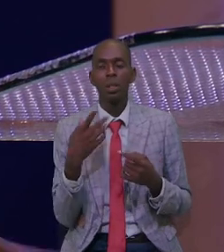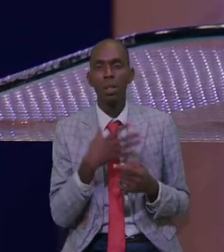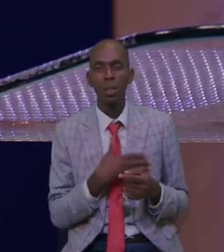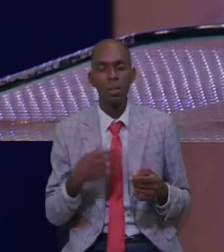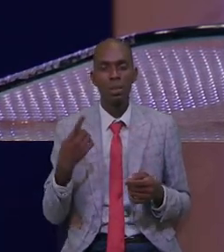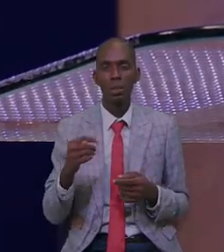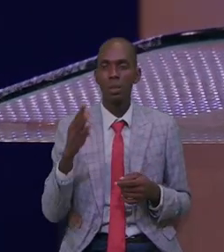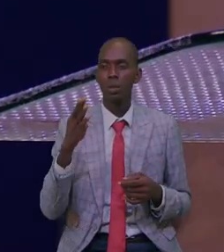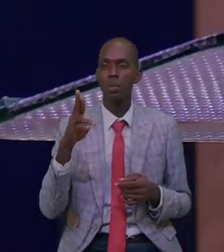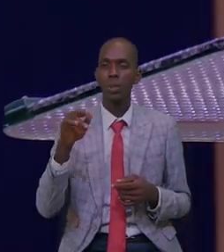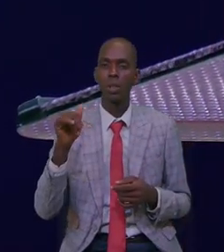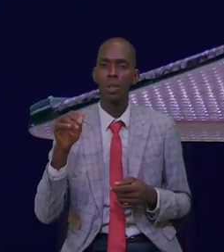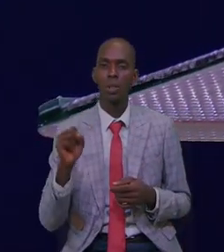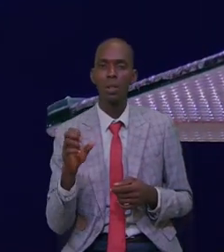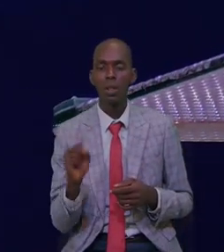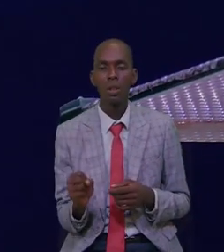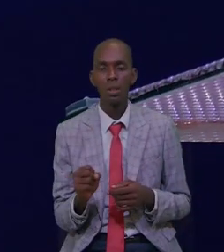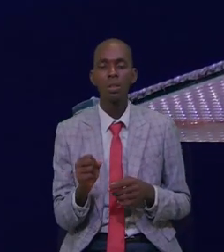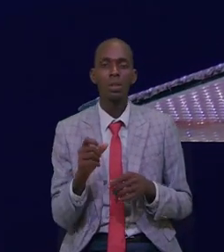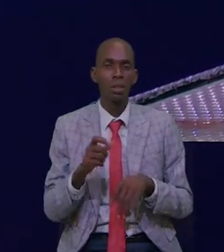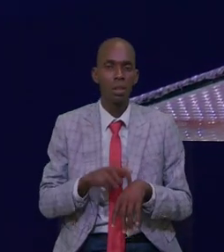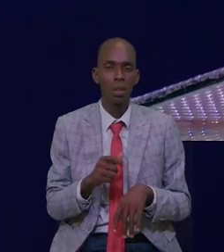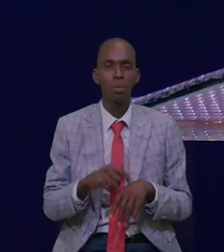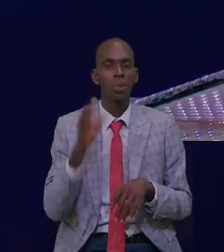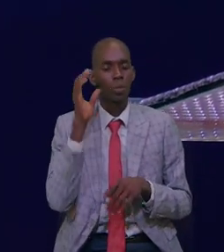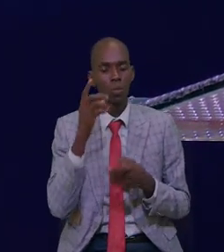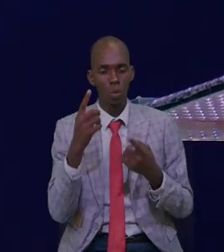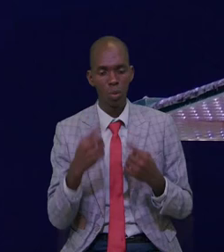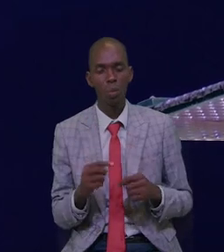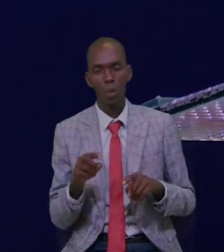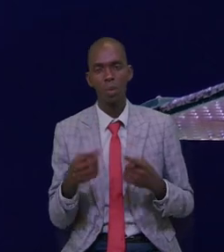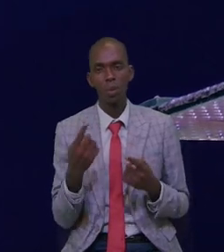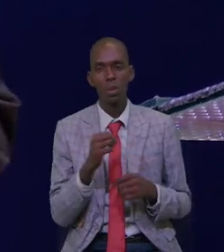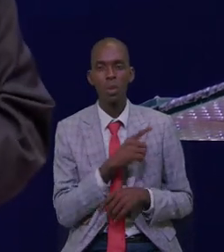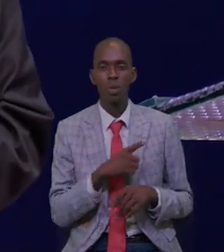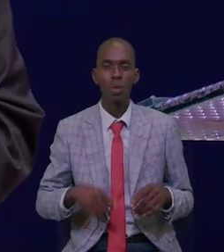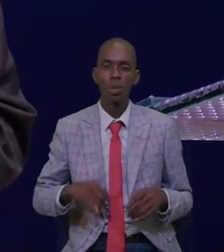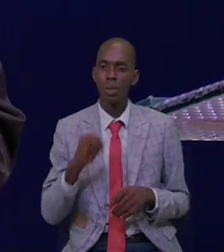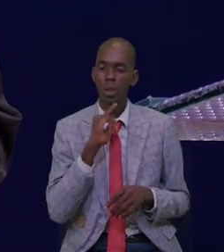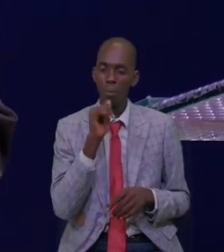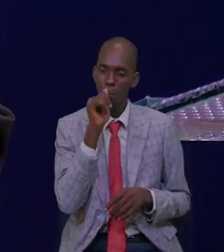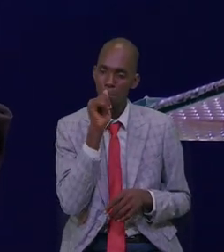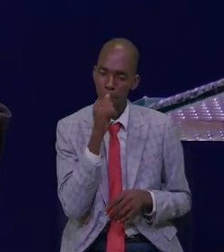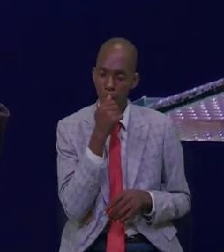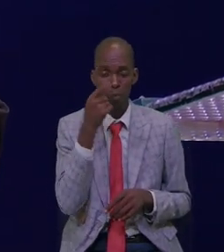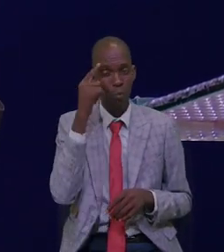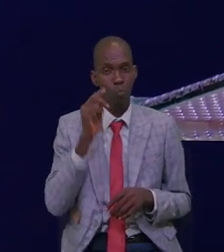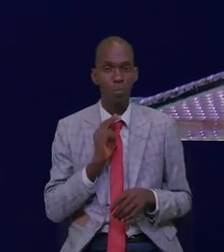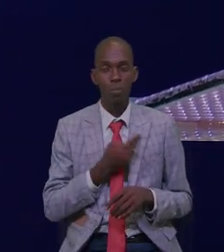the brass representing the one that will follow. The Lord is patient. He's patient for us because he doesn't